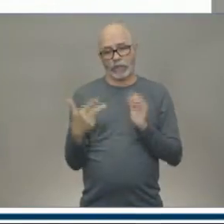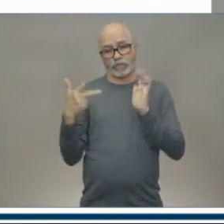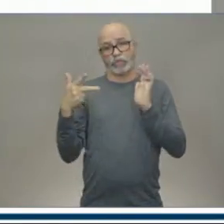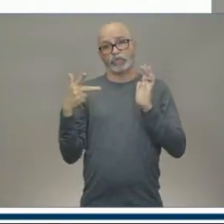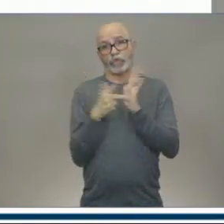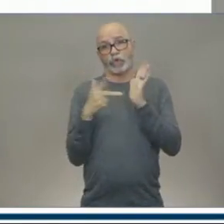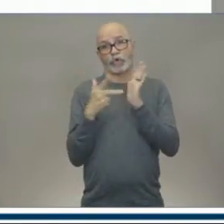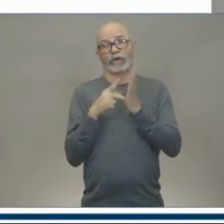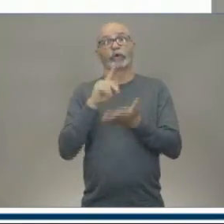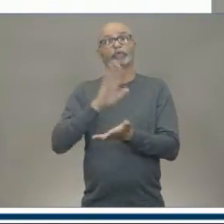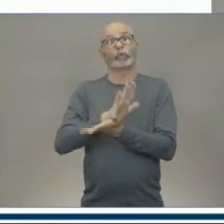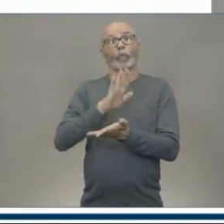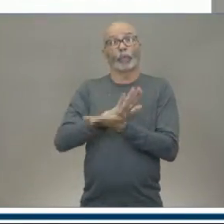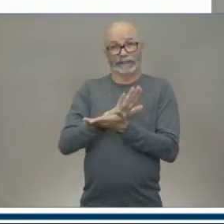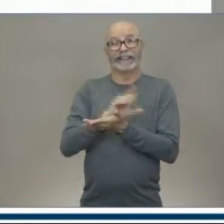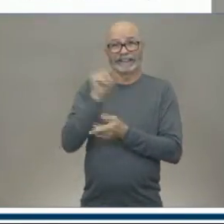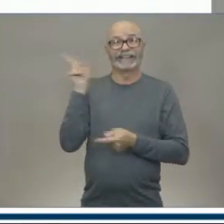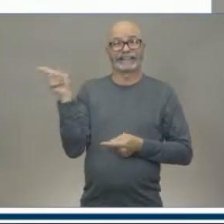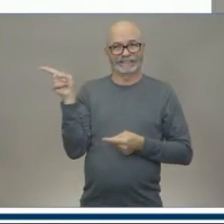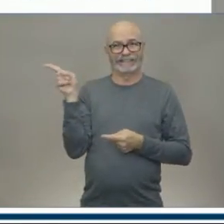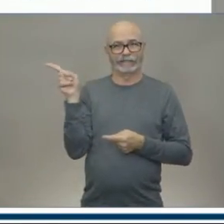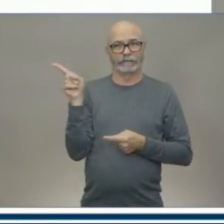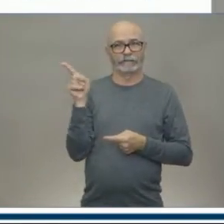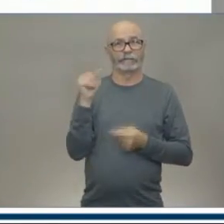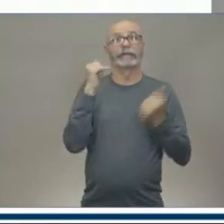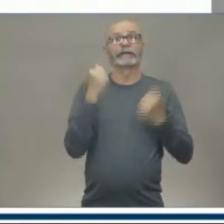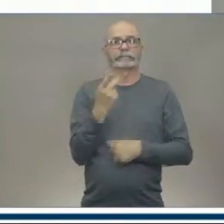schools, the province is moving